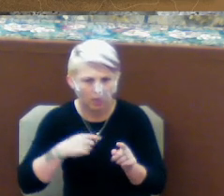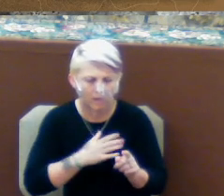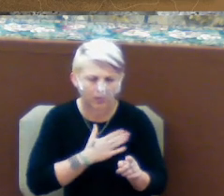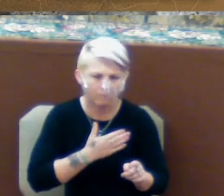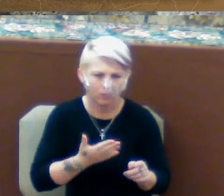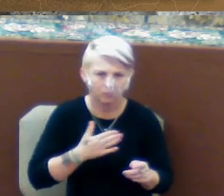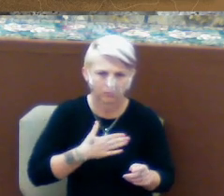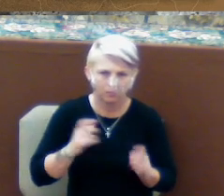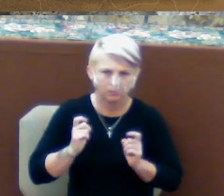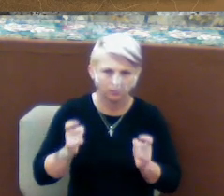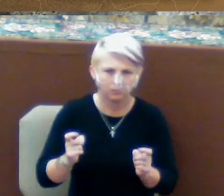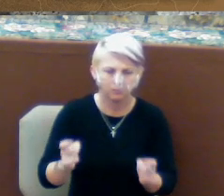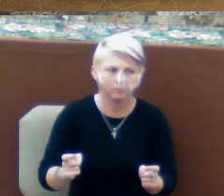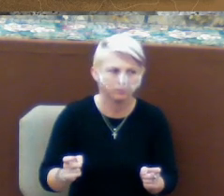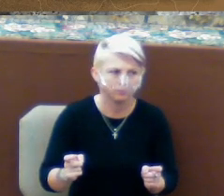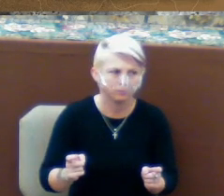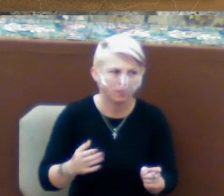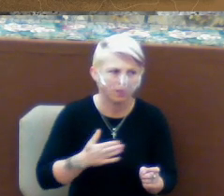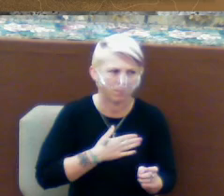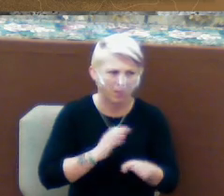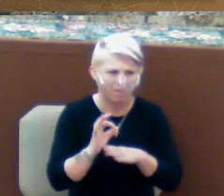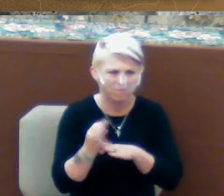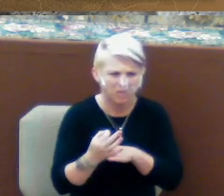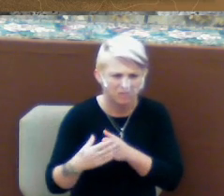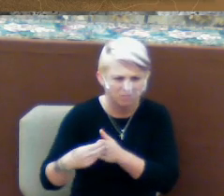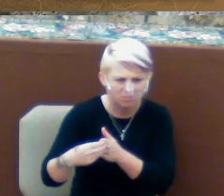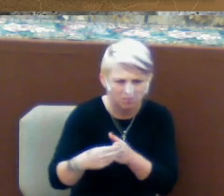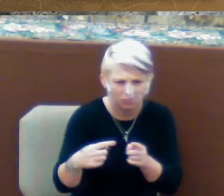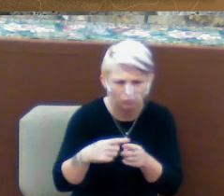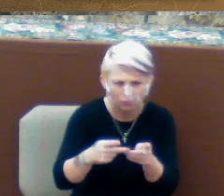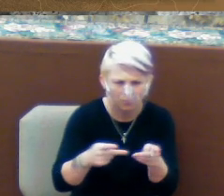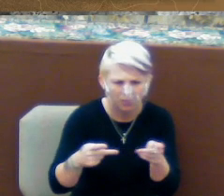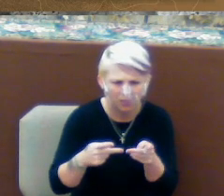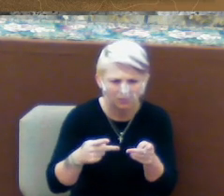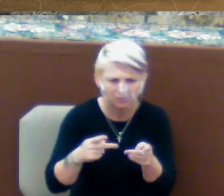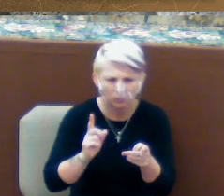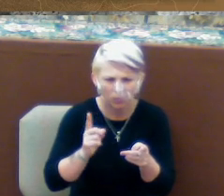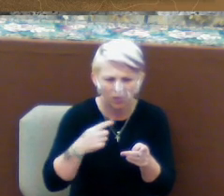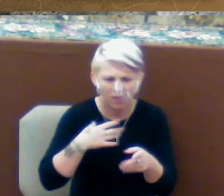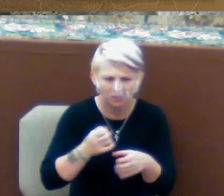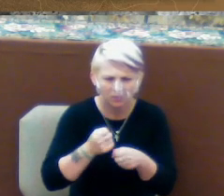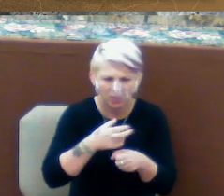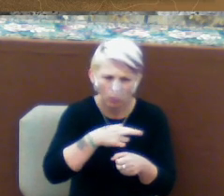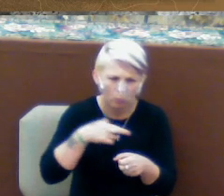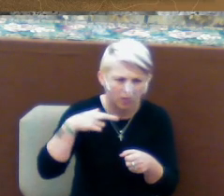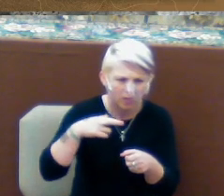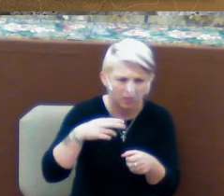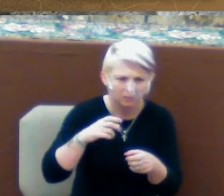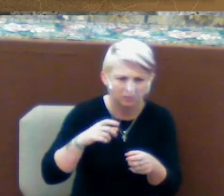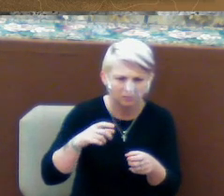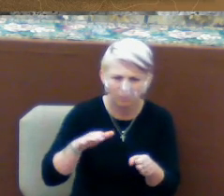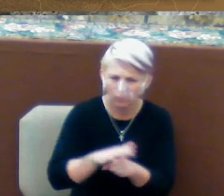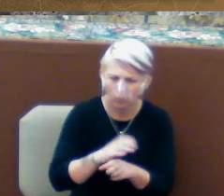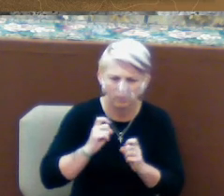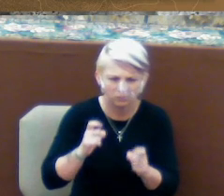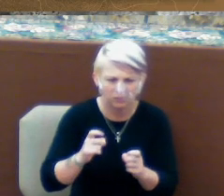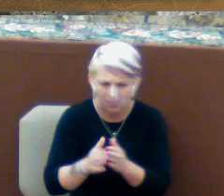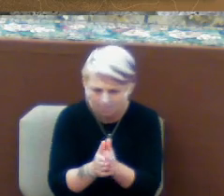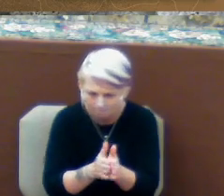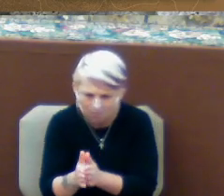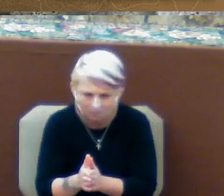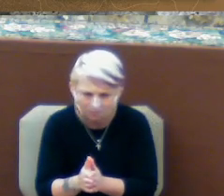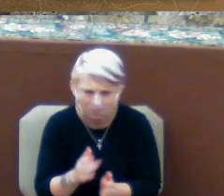my sins. My feet take me to places of compromise and sinful ambition. My